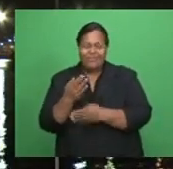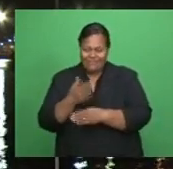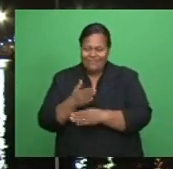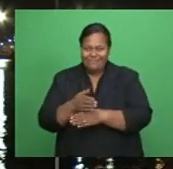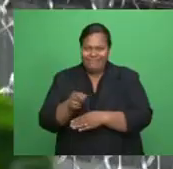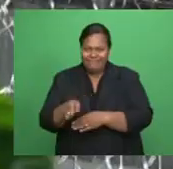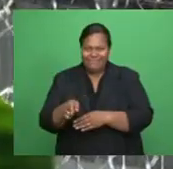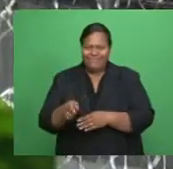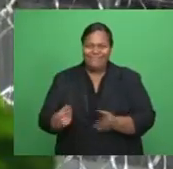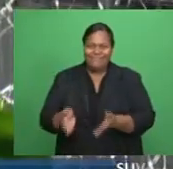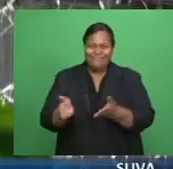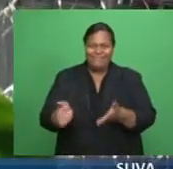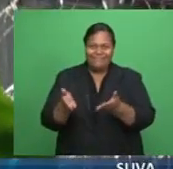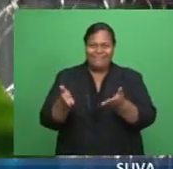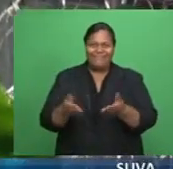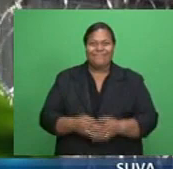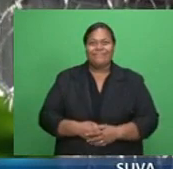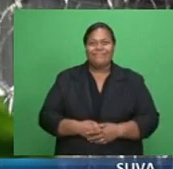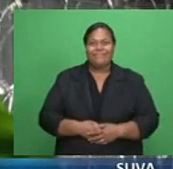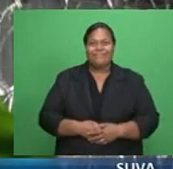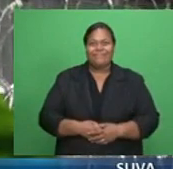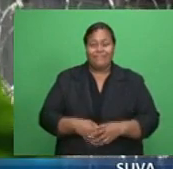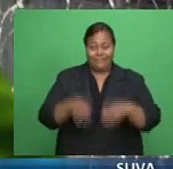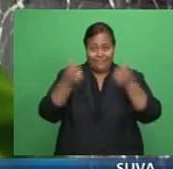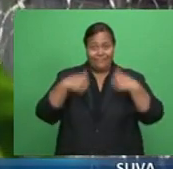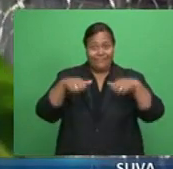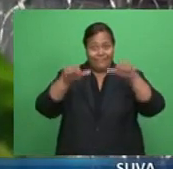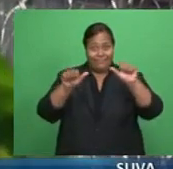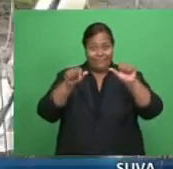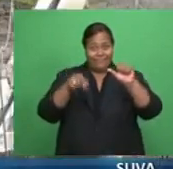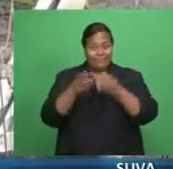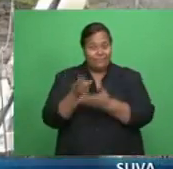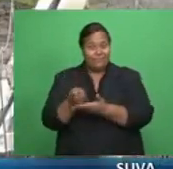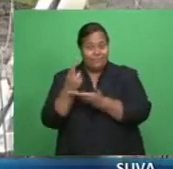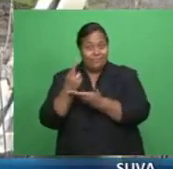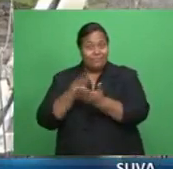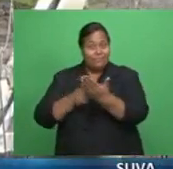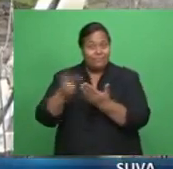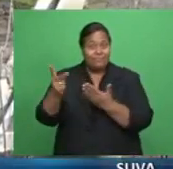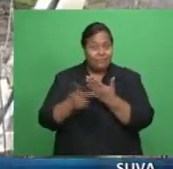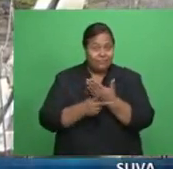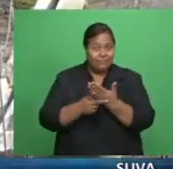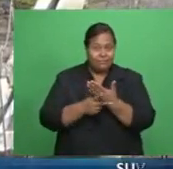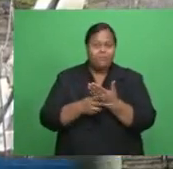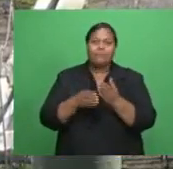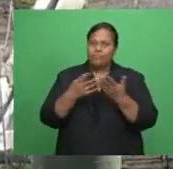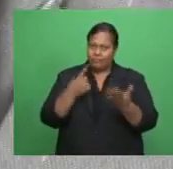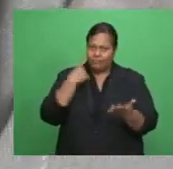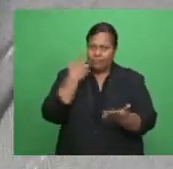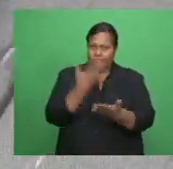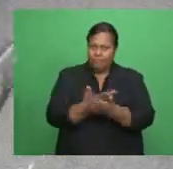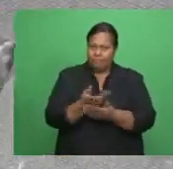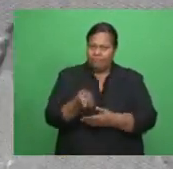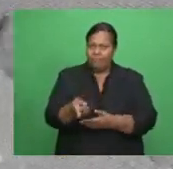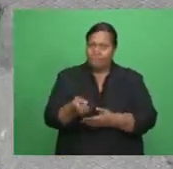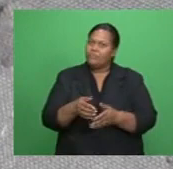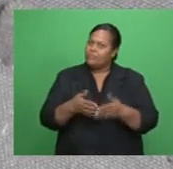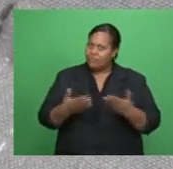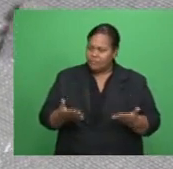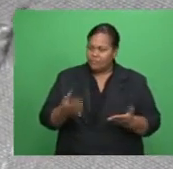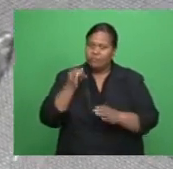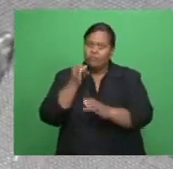more. The success of the rehabilitation program is shown in the current recidivism or